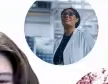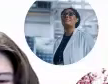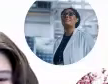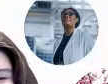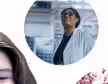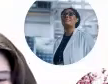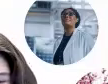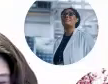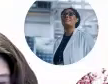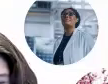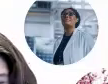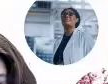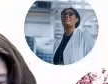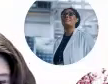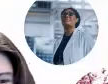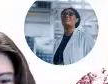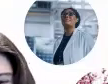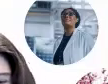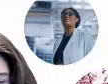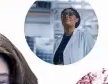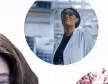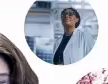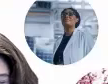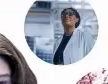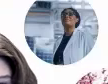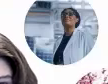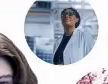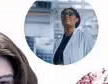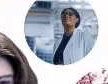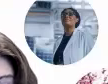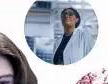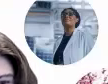on the S-STEM program. Next slide.